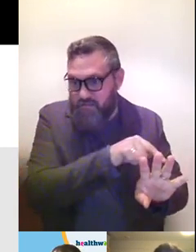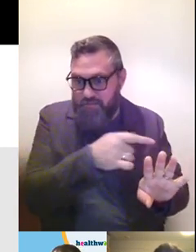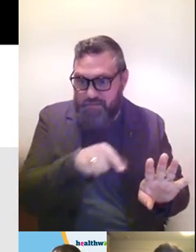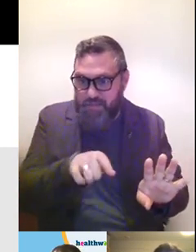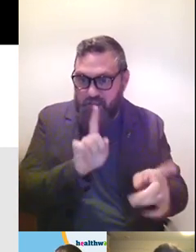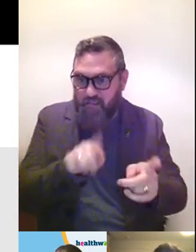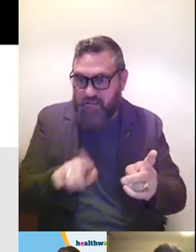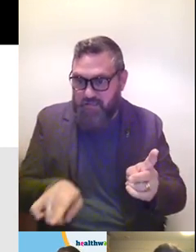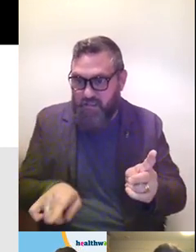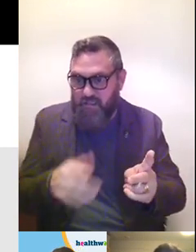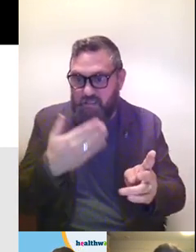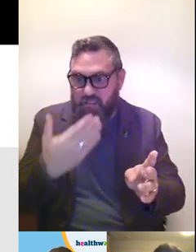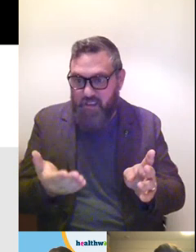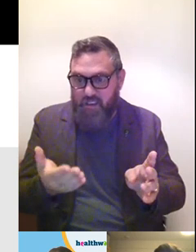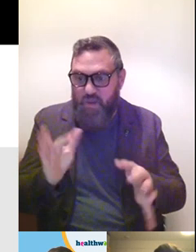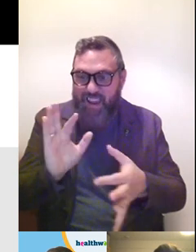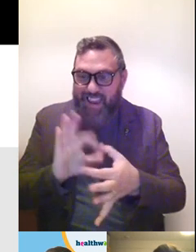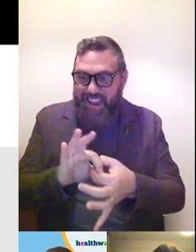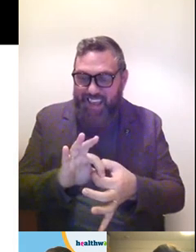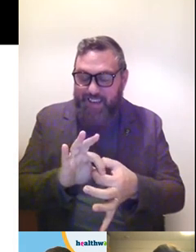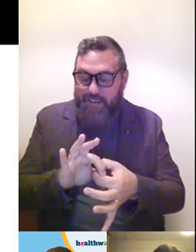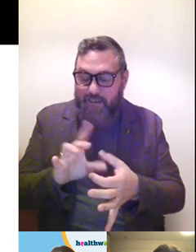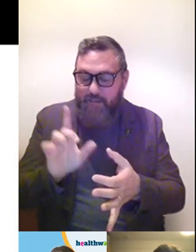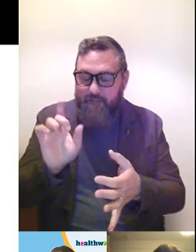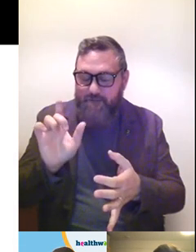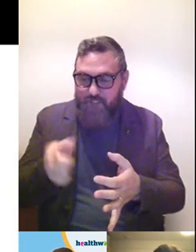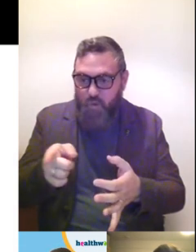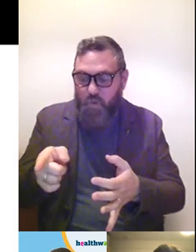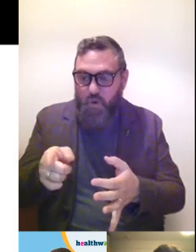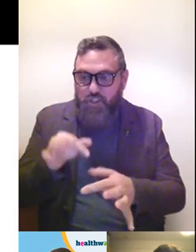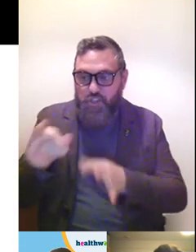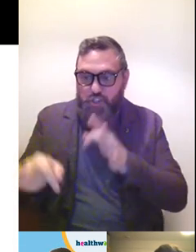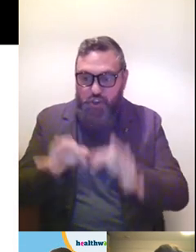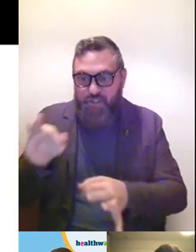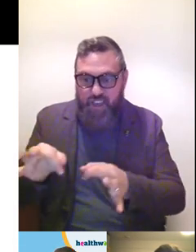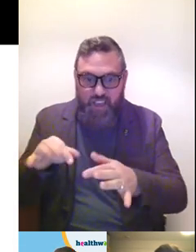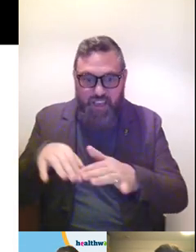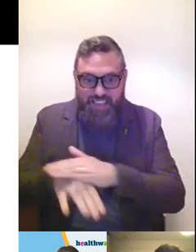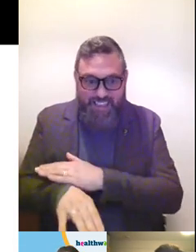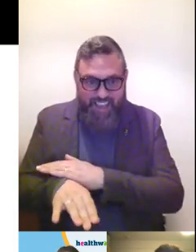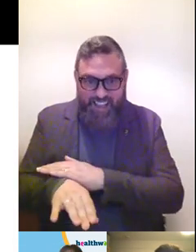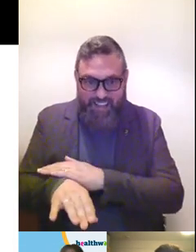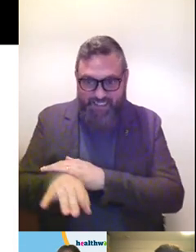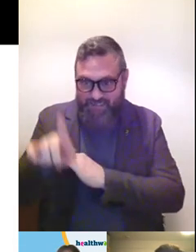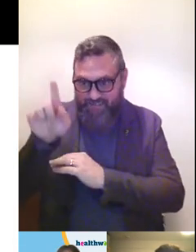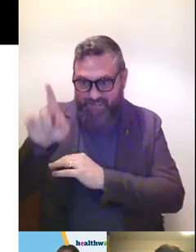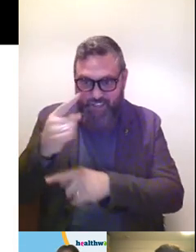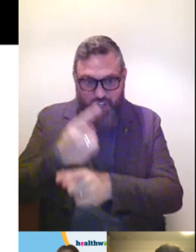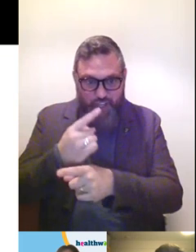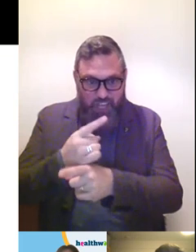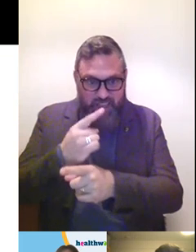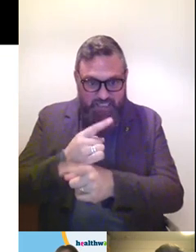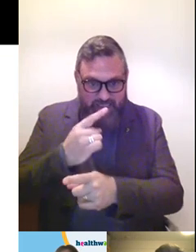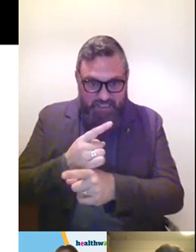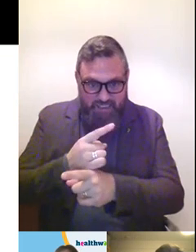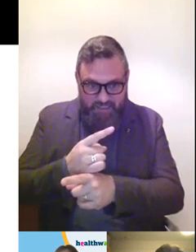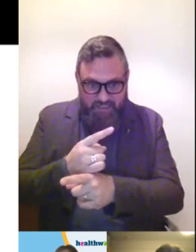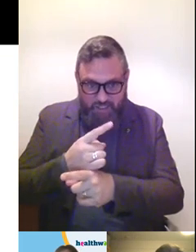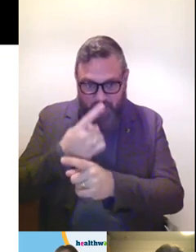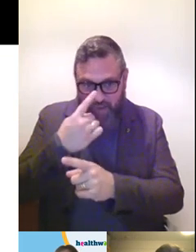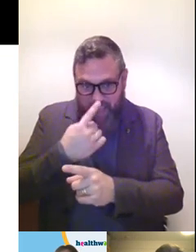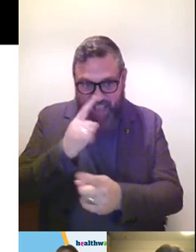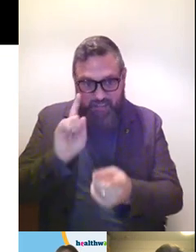questions. The link to the survey has appeared frequently in the chat, so please do complete